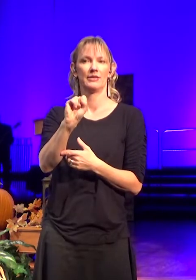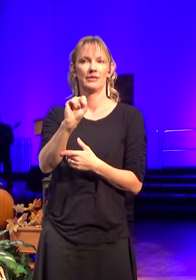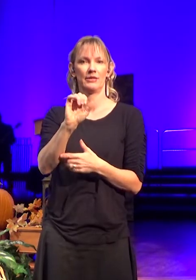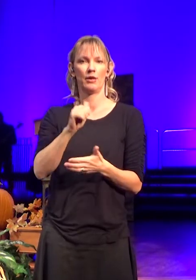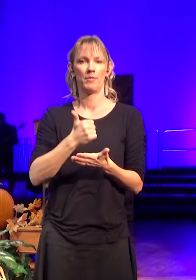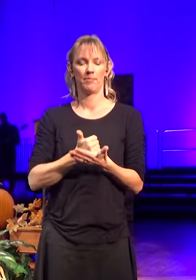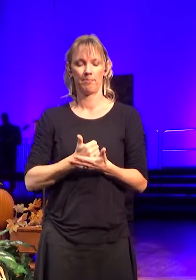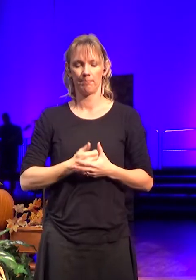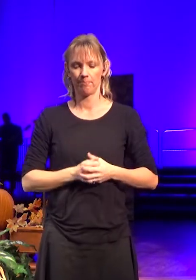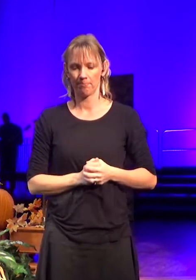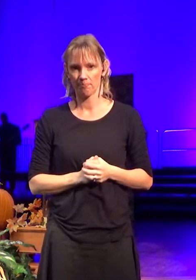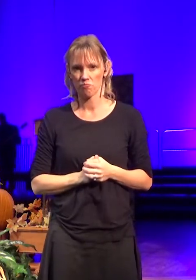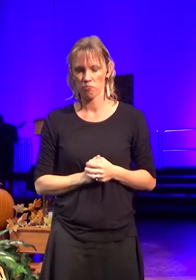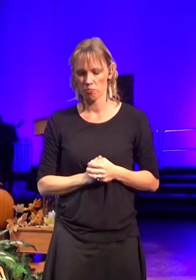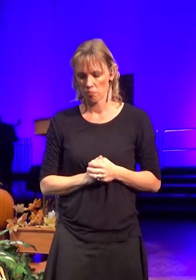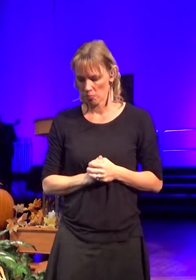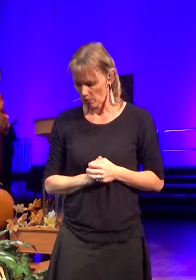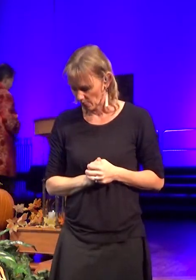so it is.